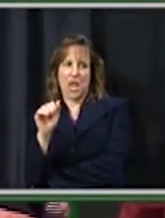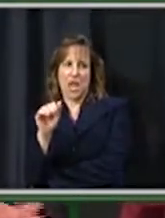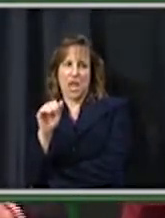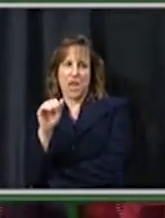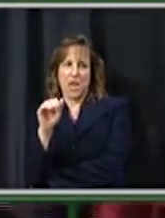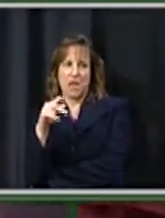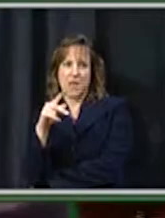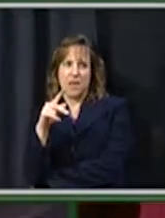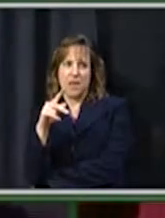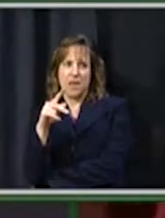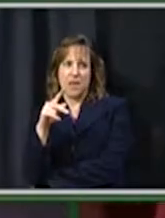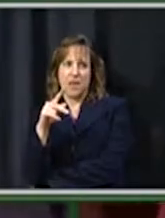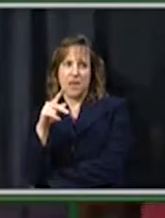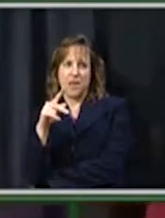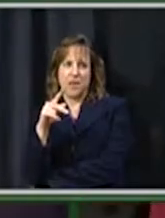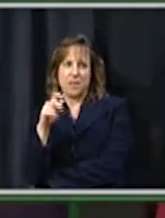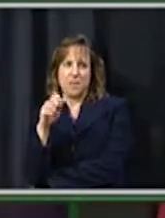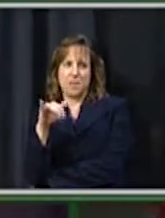Payne Kellum.